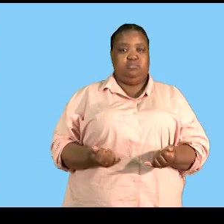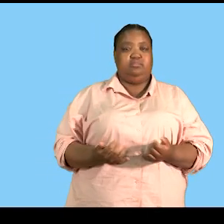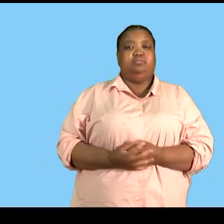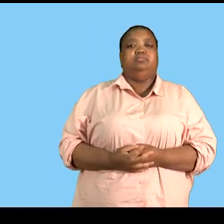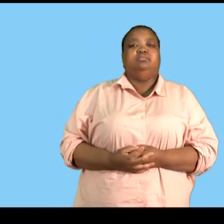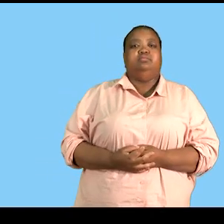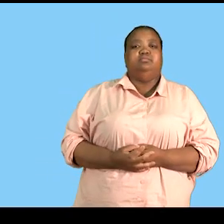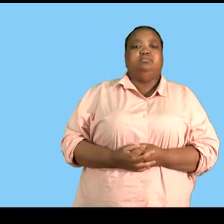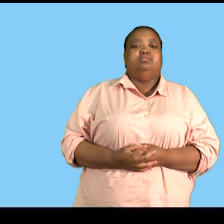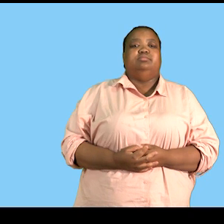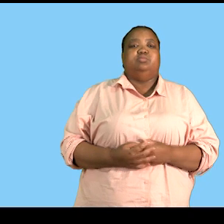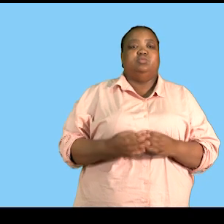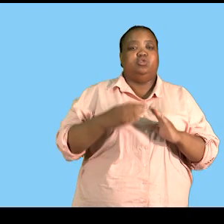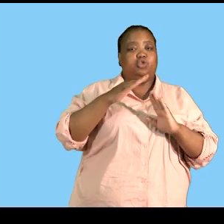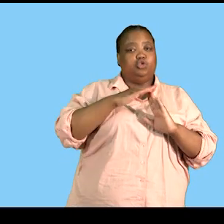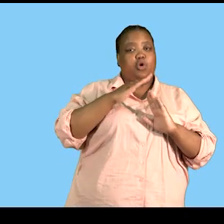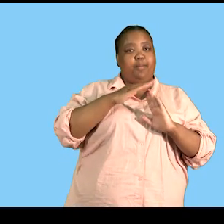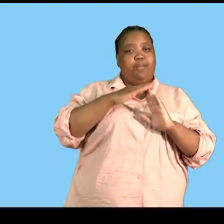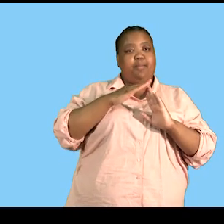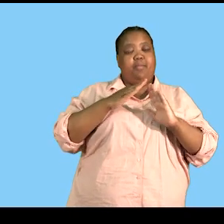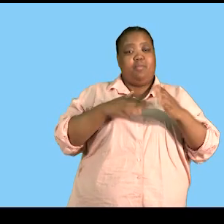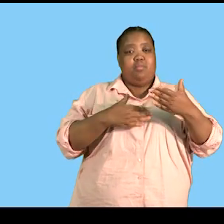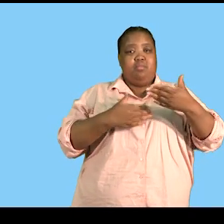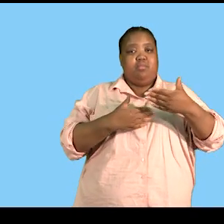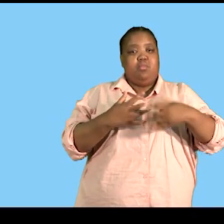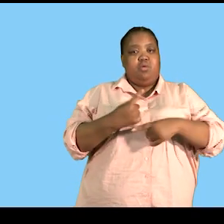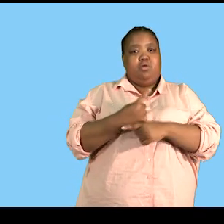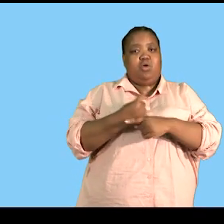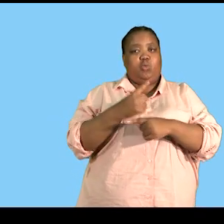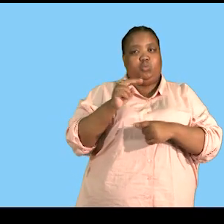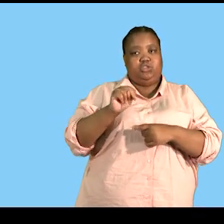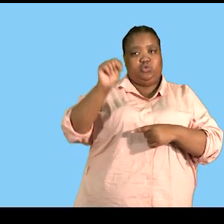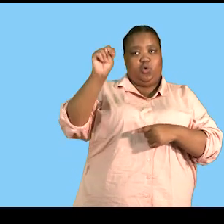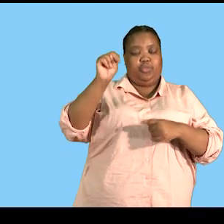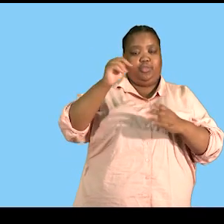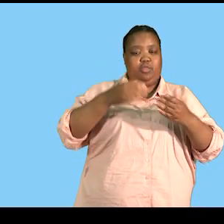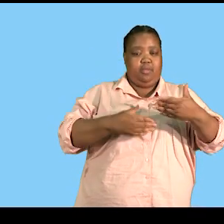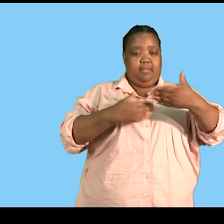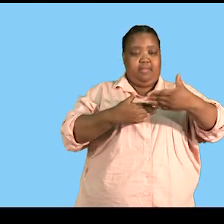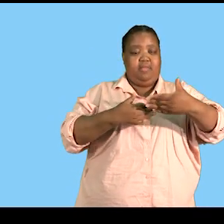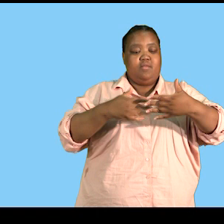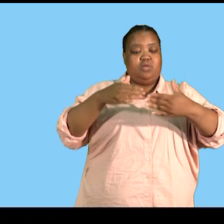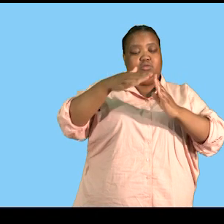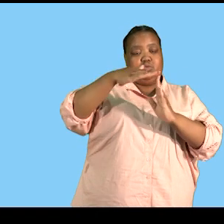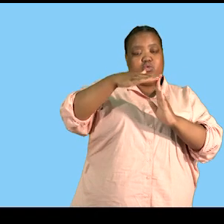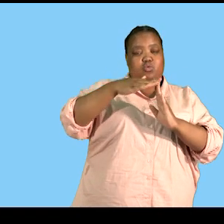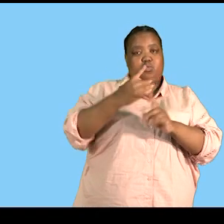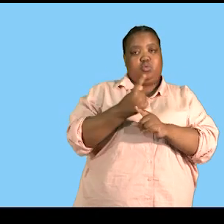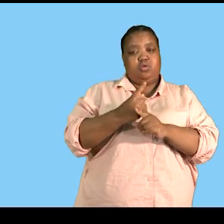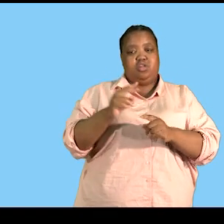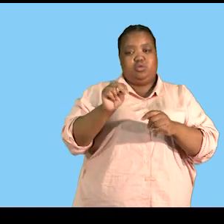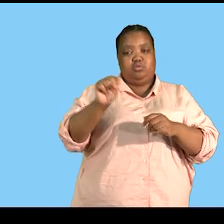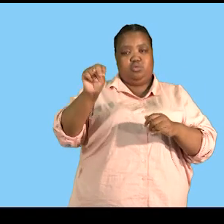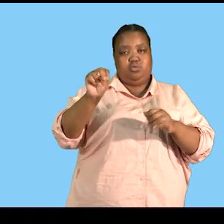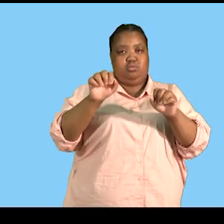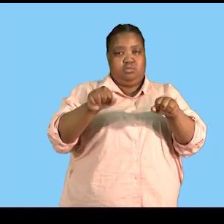remember, the moment there is no compass rose, the top of the page is always north.